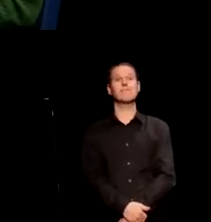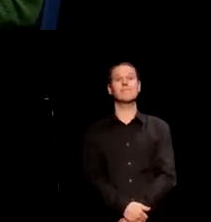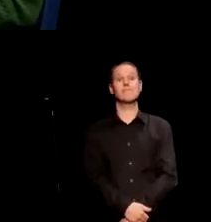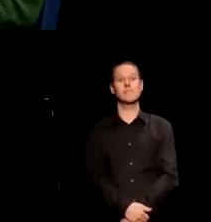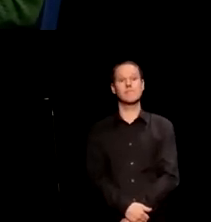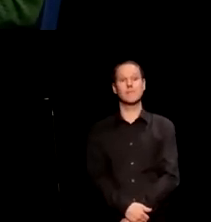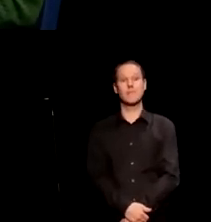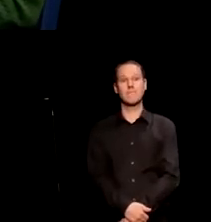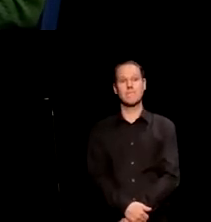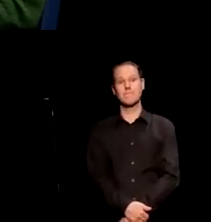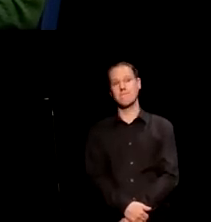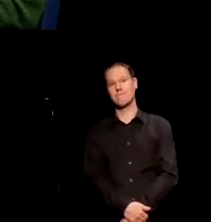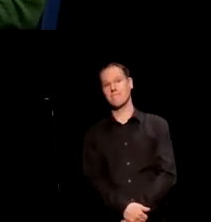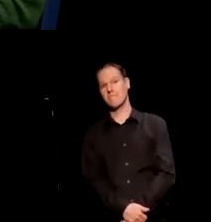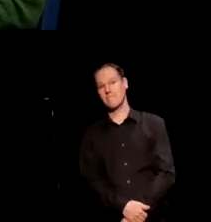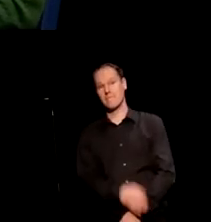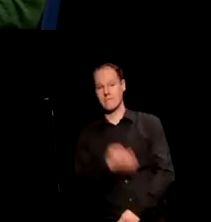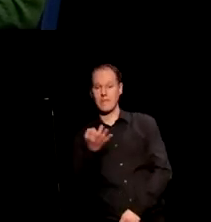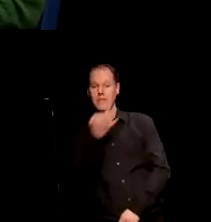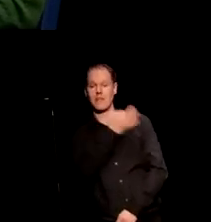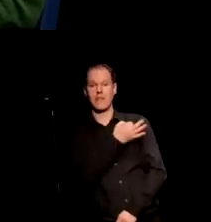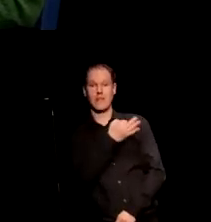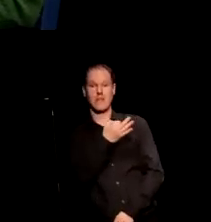I came because